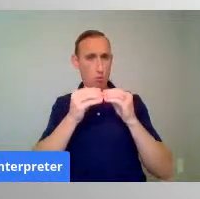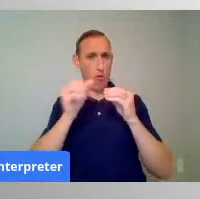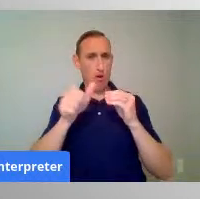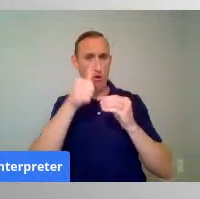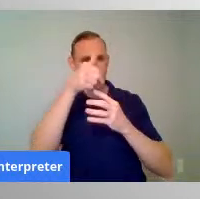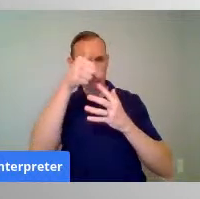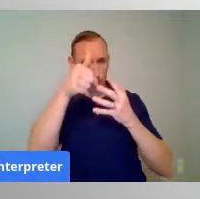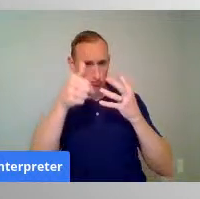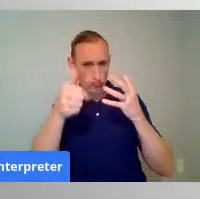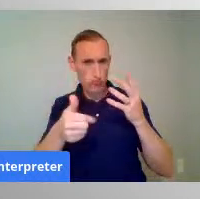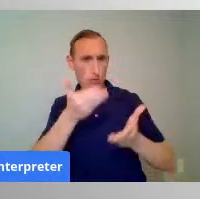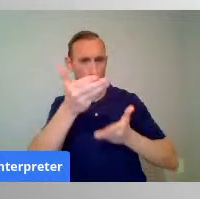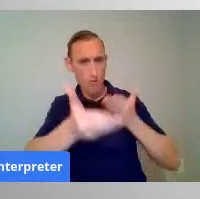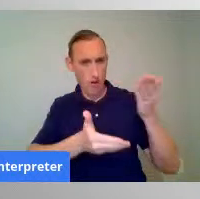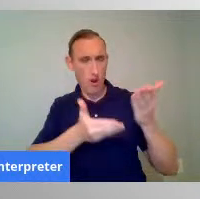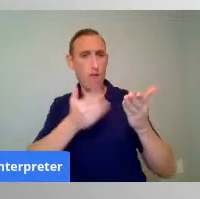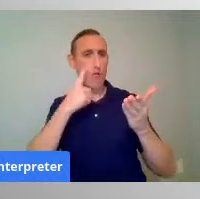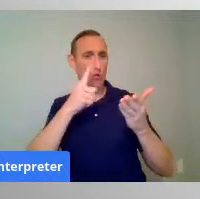exactly what they need.